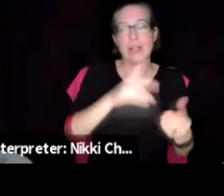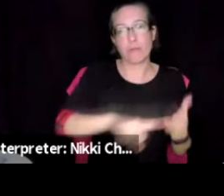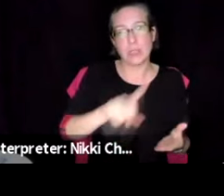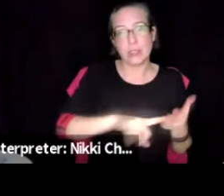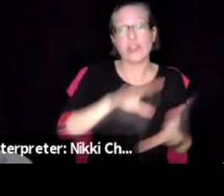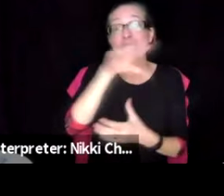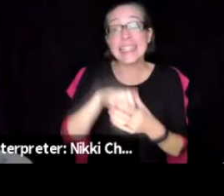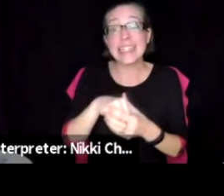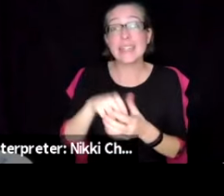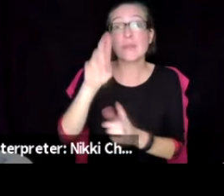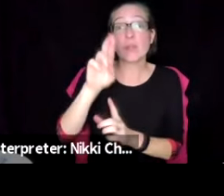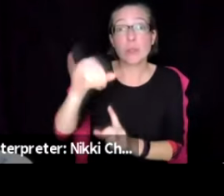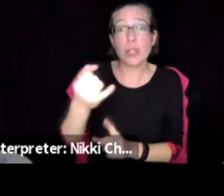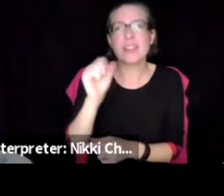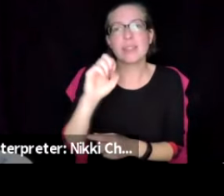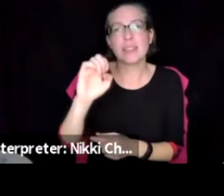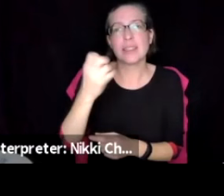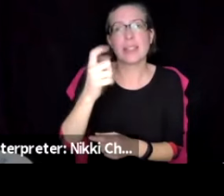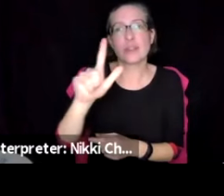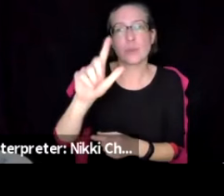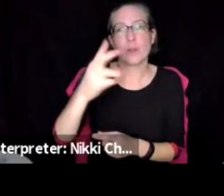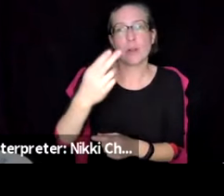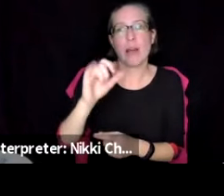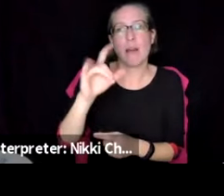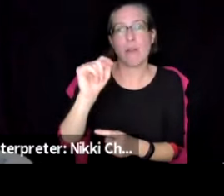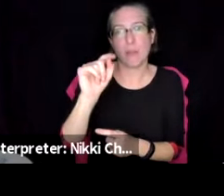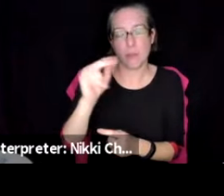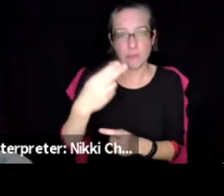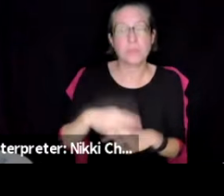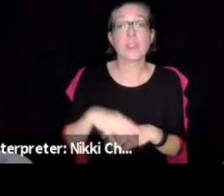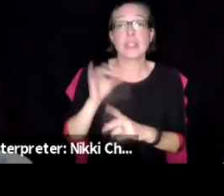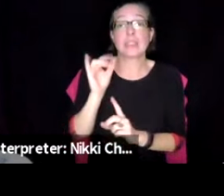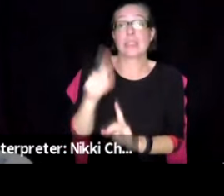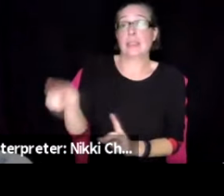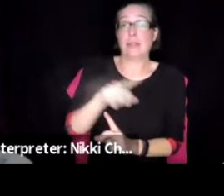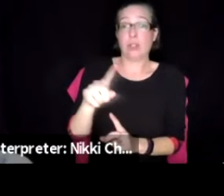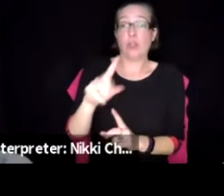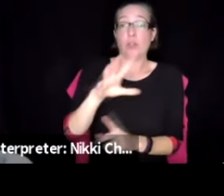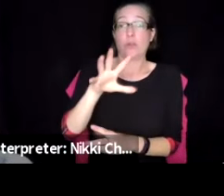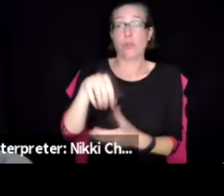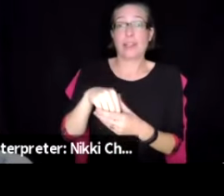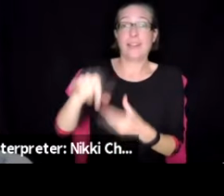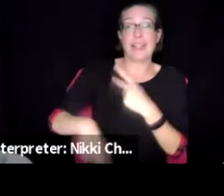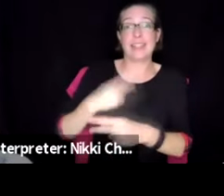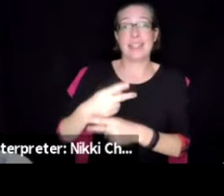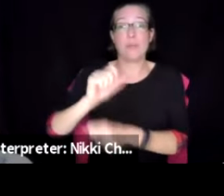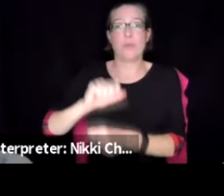someone who works with young people or works at a youth-serving organization, can support young people with doing YPAR.